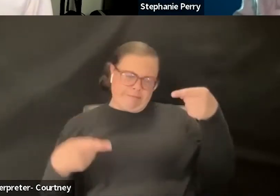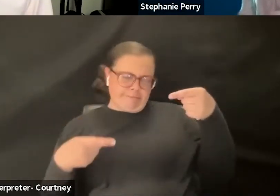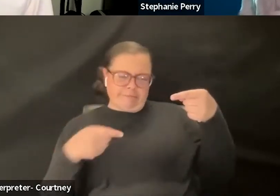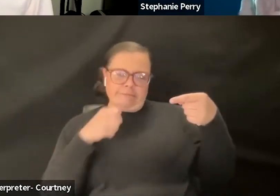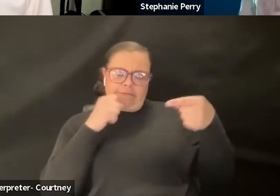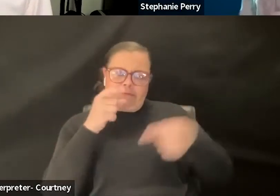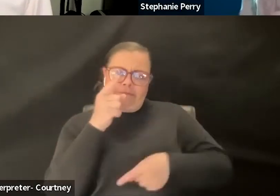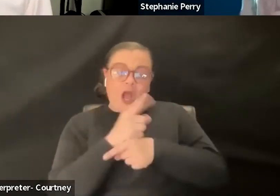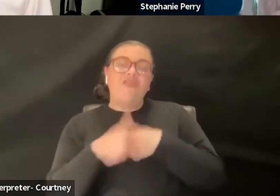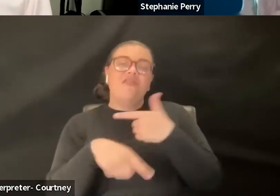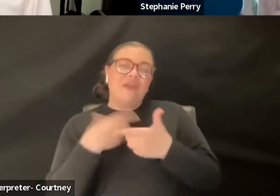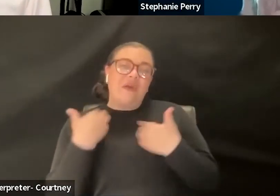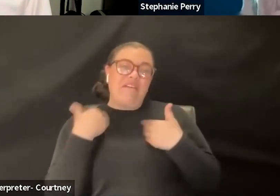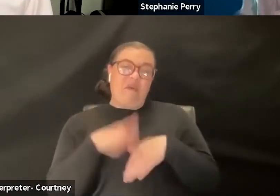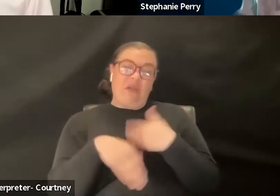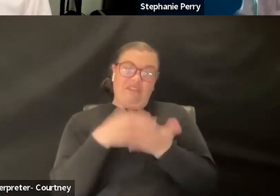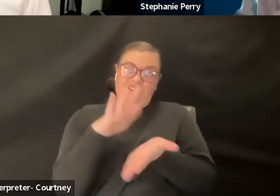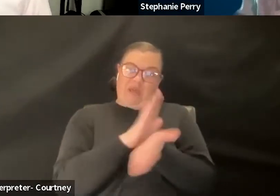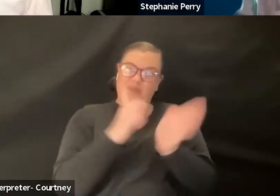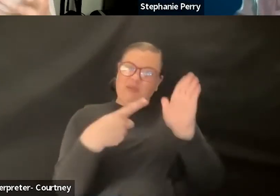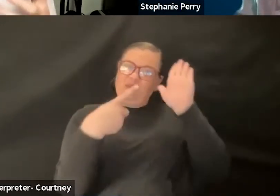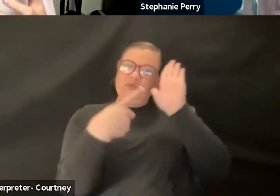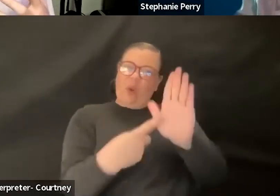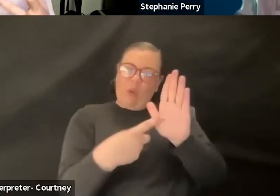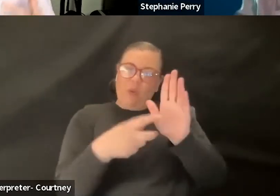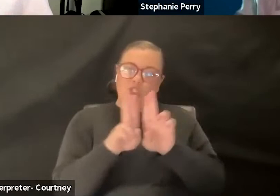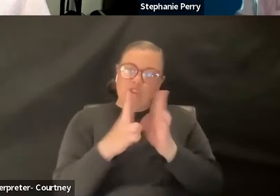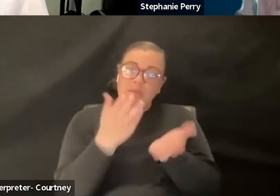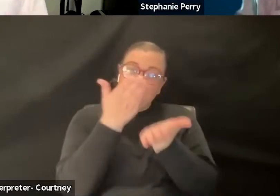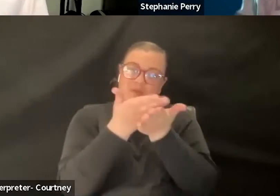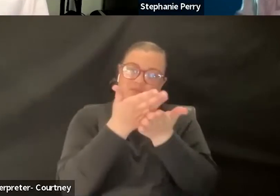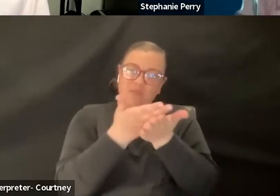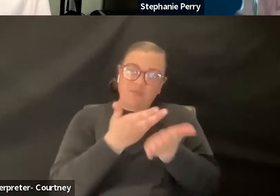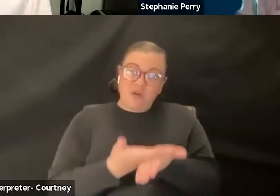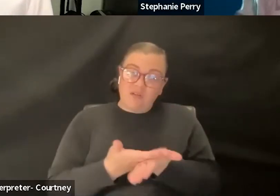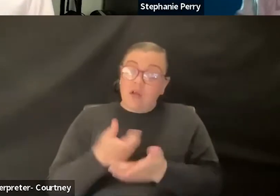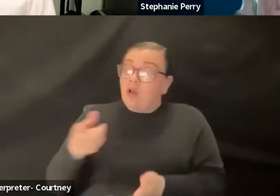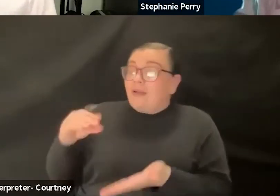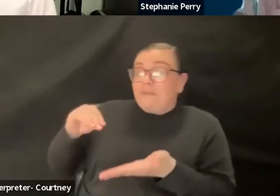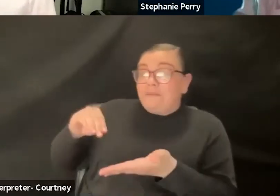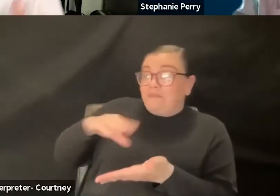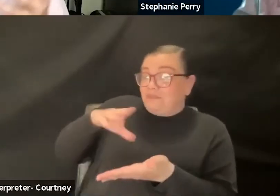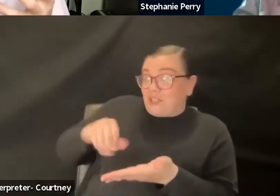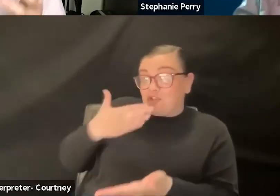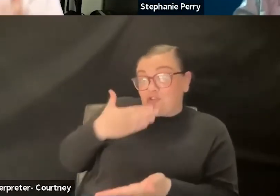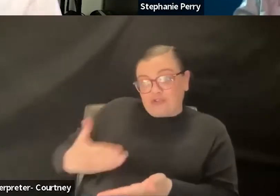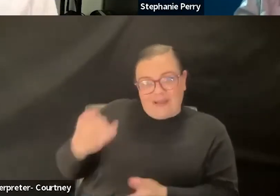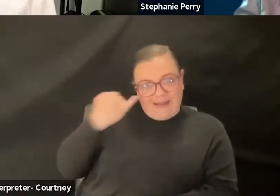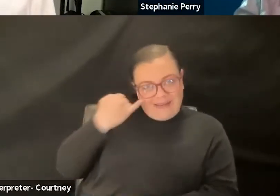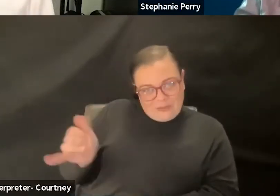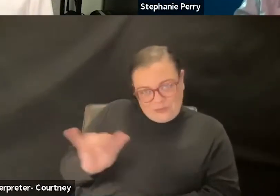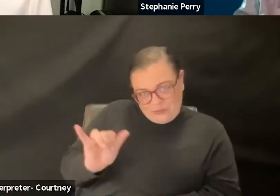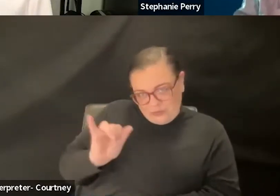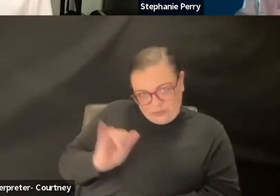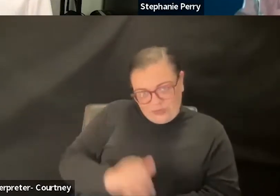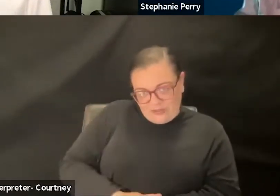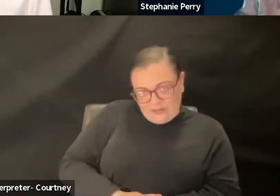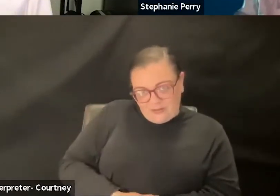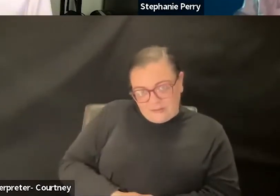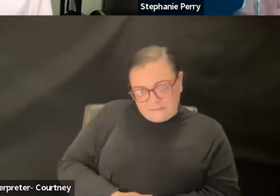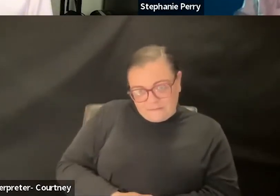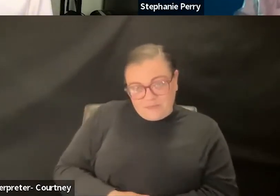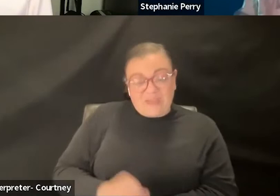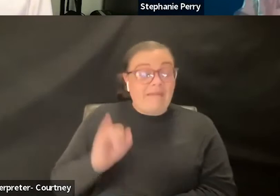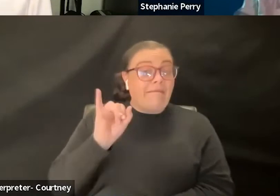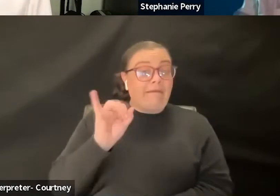union. Got it. Take pictures of it. Also, I imagine is a way to do that. If you've